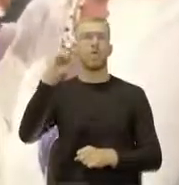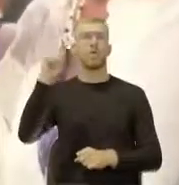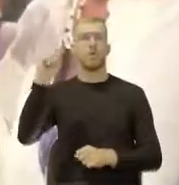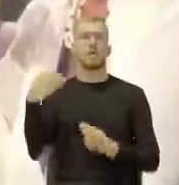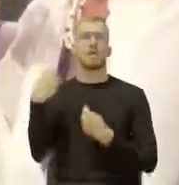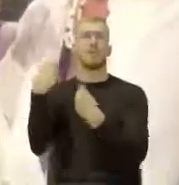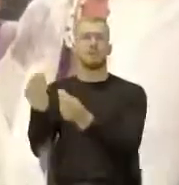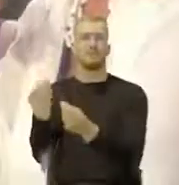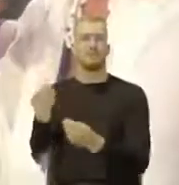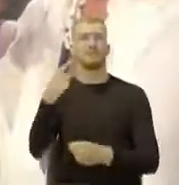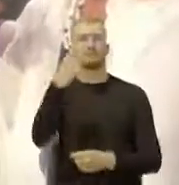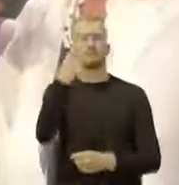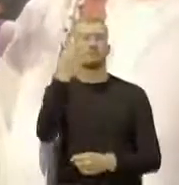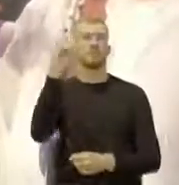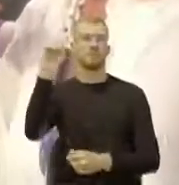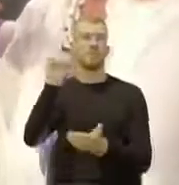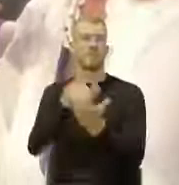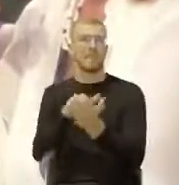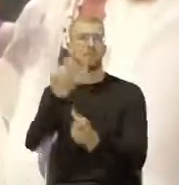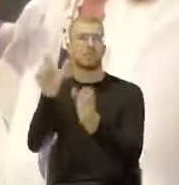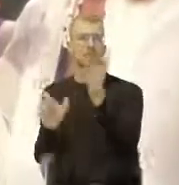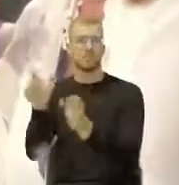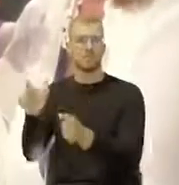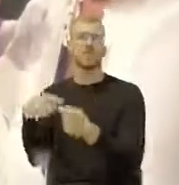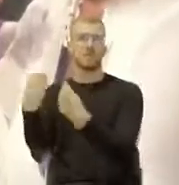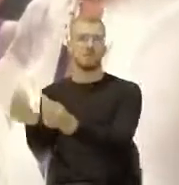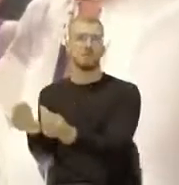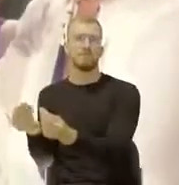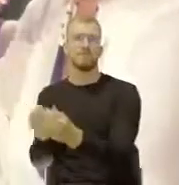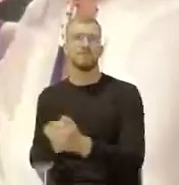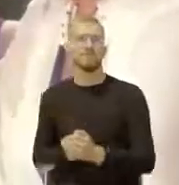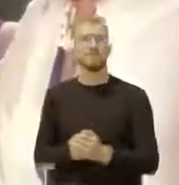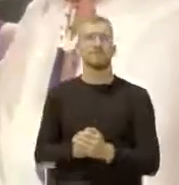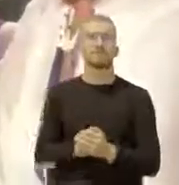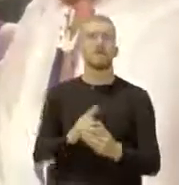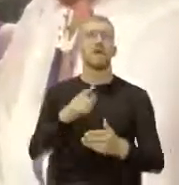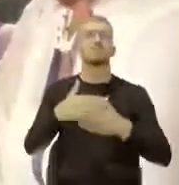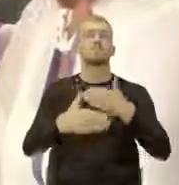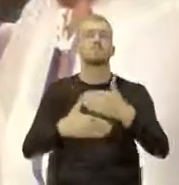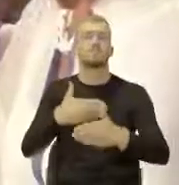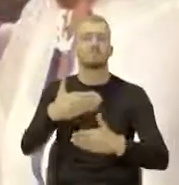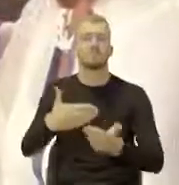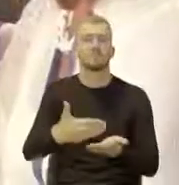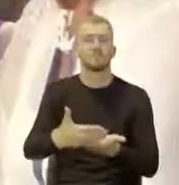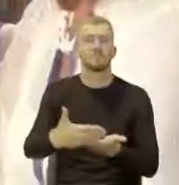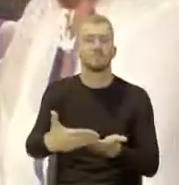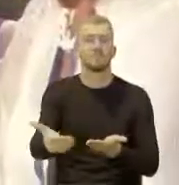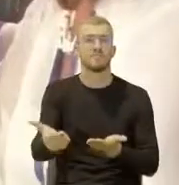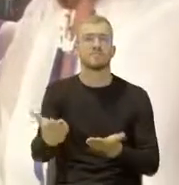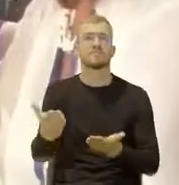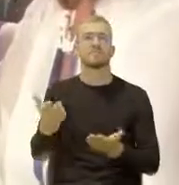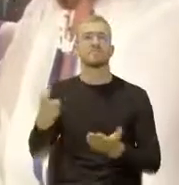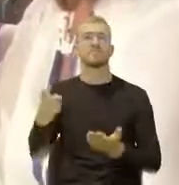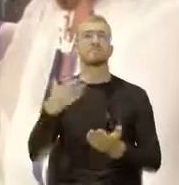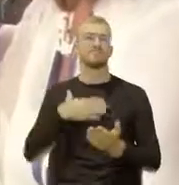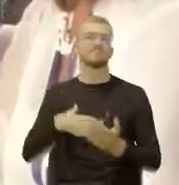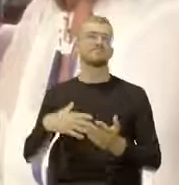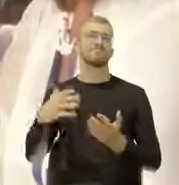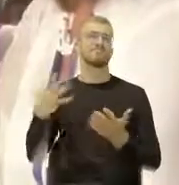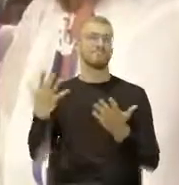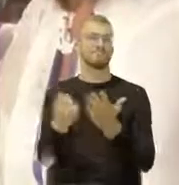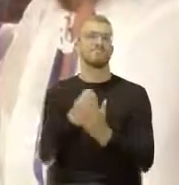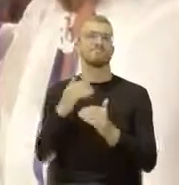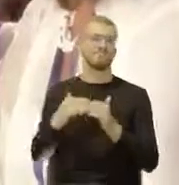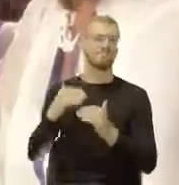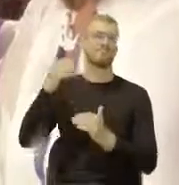1 million women in our city so that they can voice decent living, economic empowerment, and